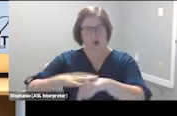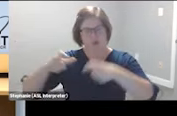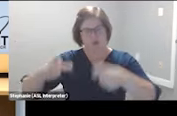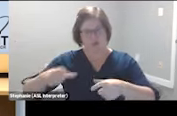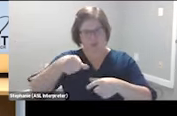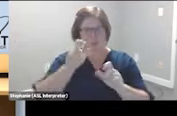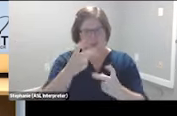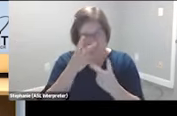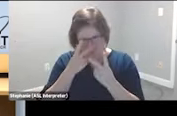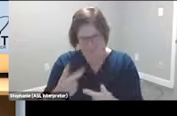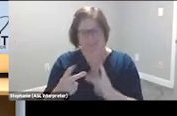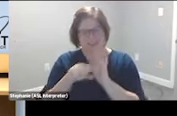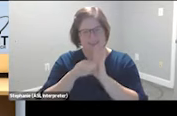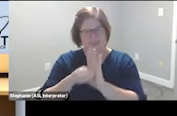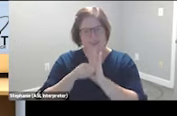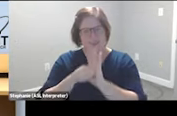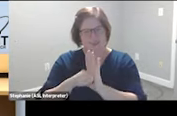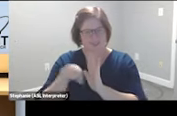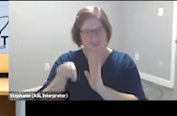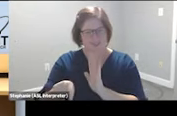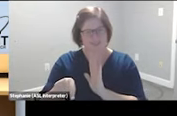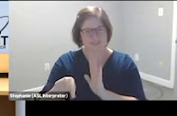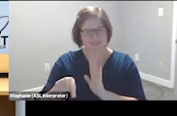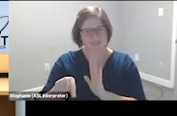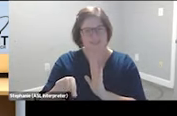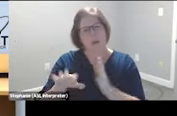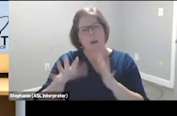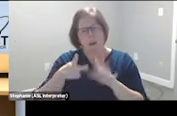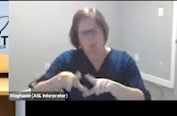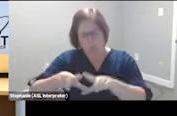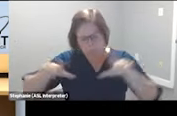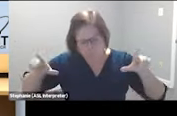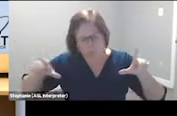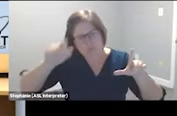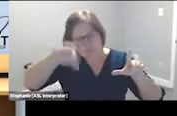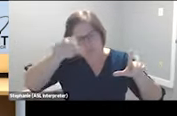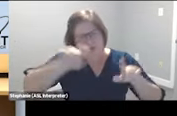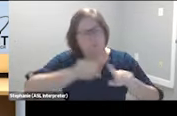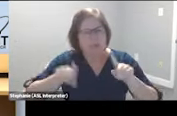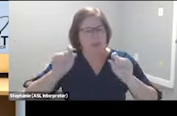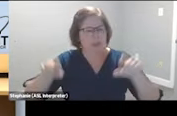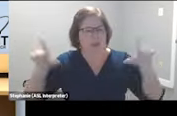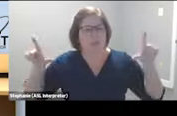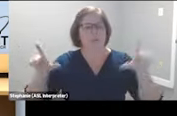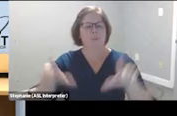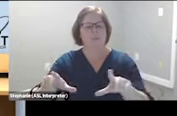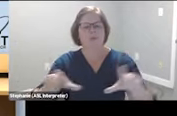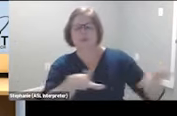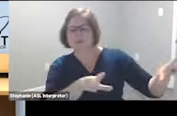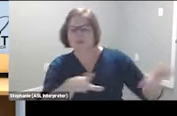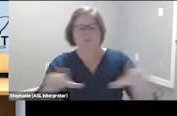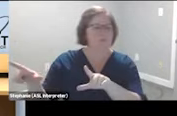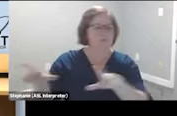the symbols being shown fairly zoomed in, but one can zoom in and out and pan back and forth. In fact,